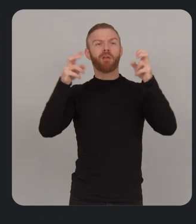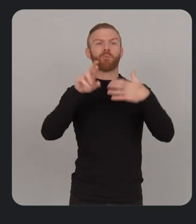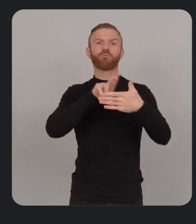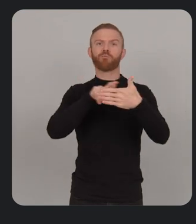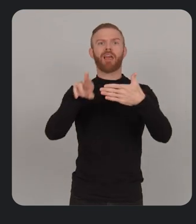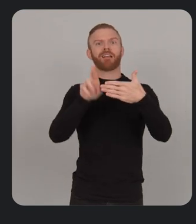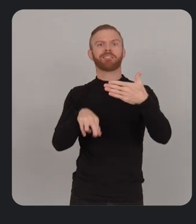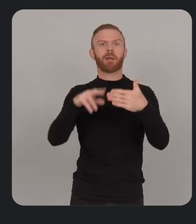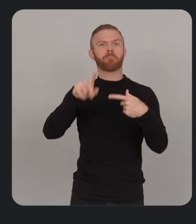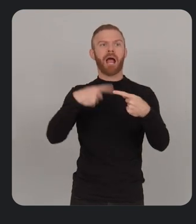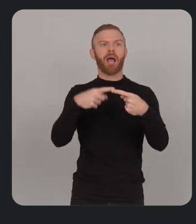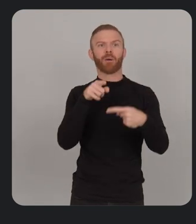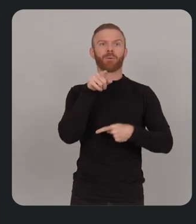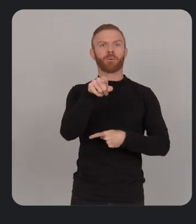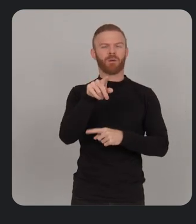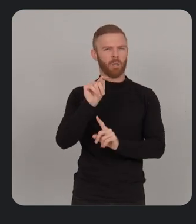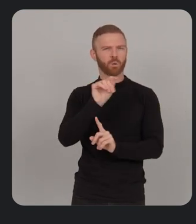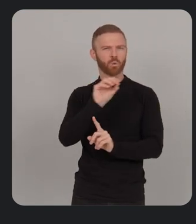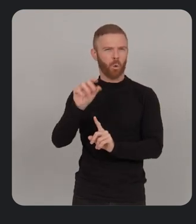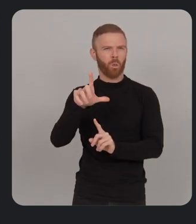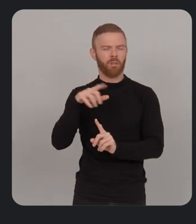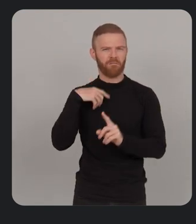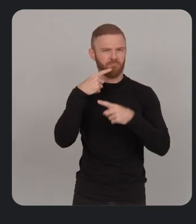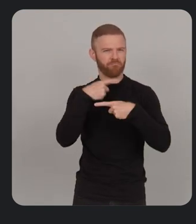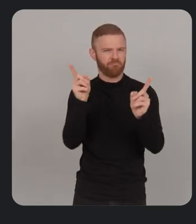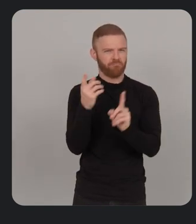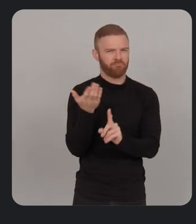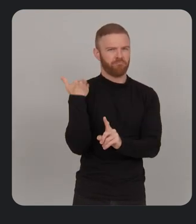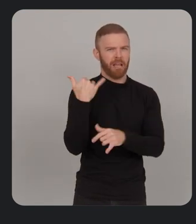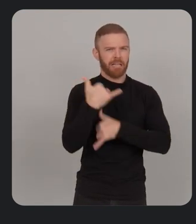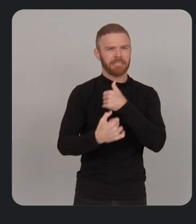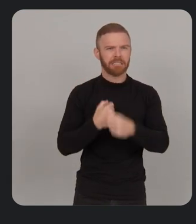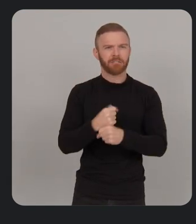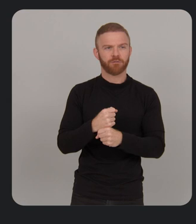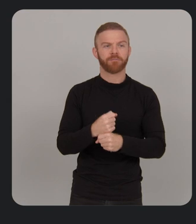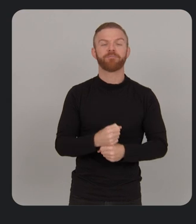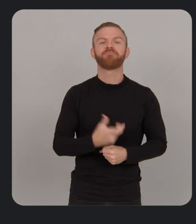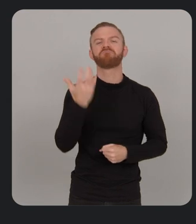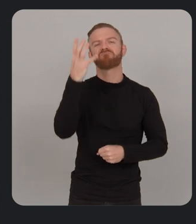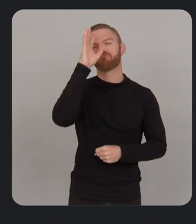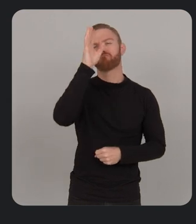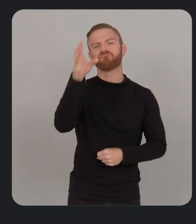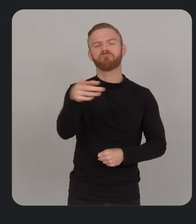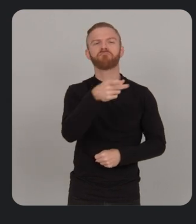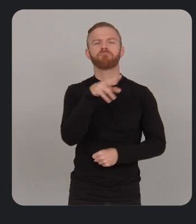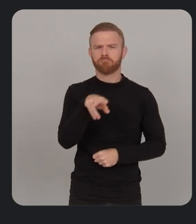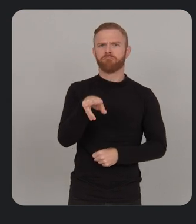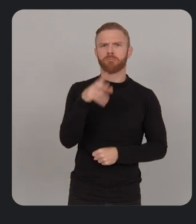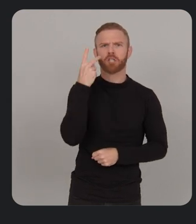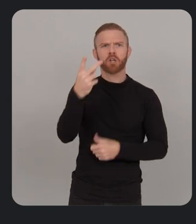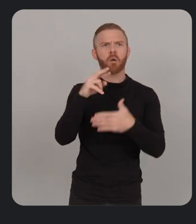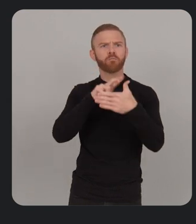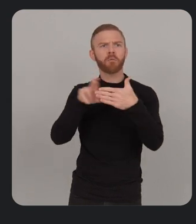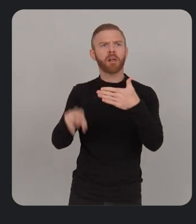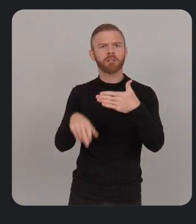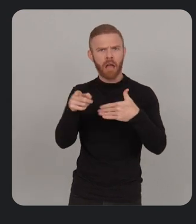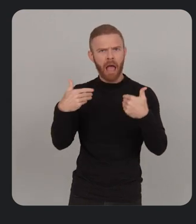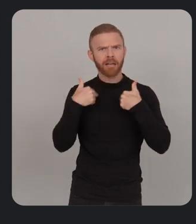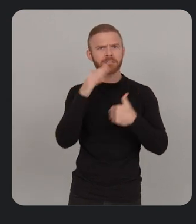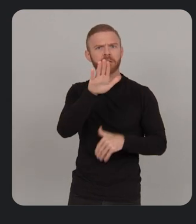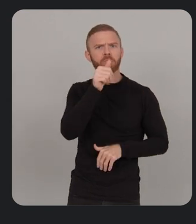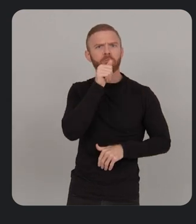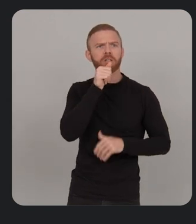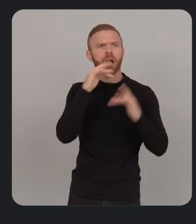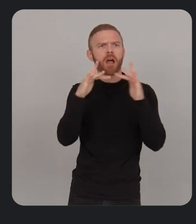new results about you tool that we announced earlier this year let's say you come across a result that includes your